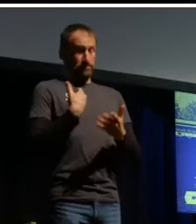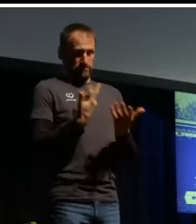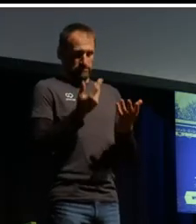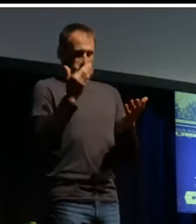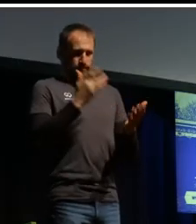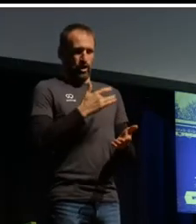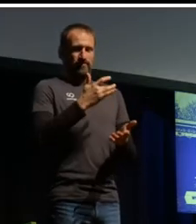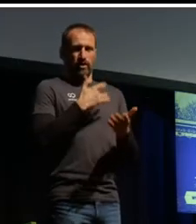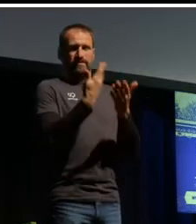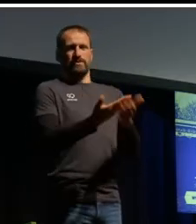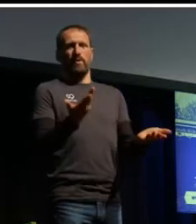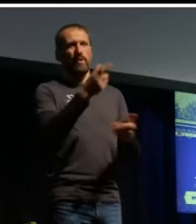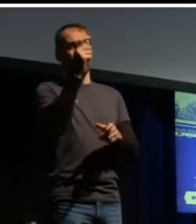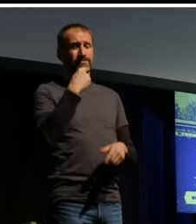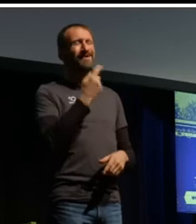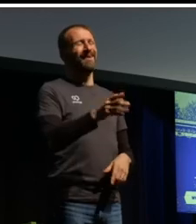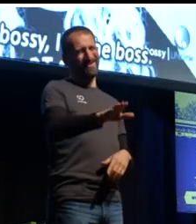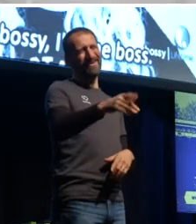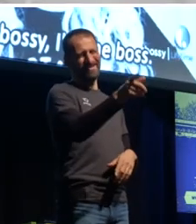But seriously, it's not that complicated.